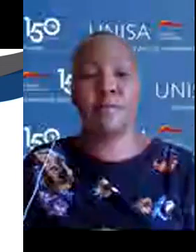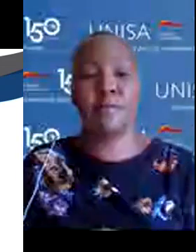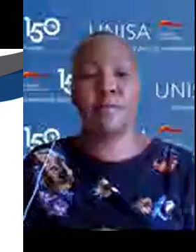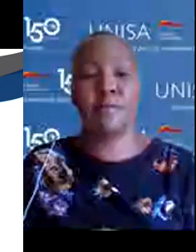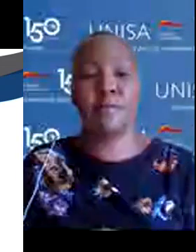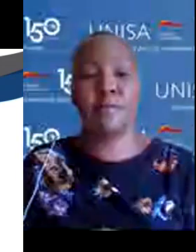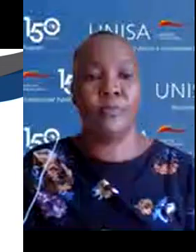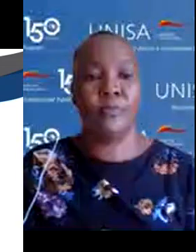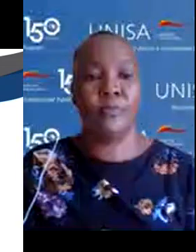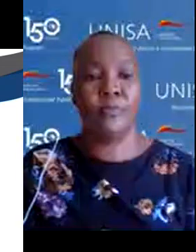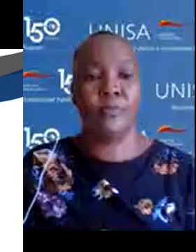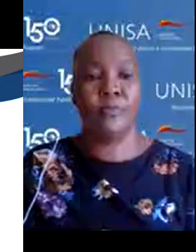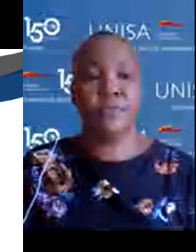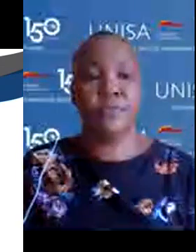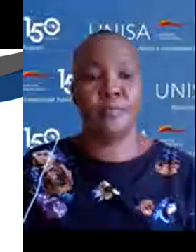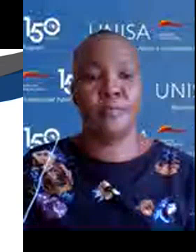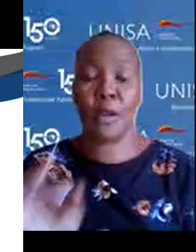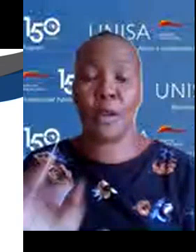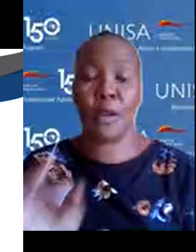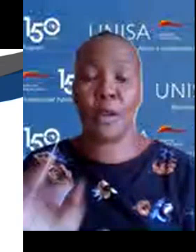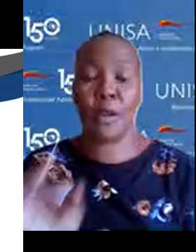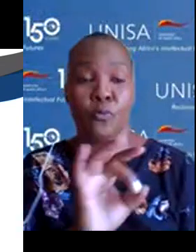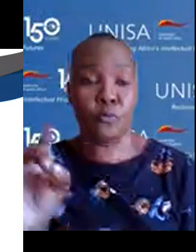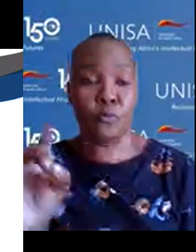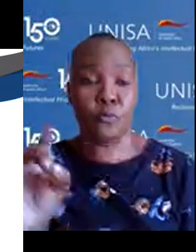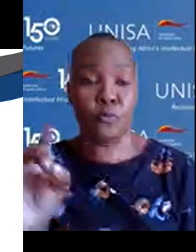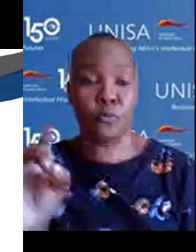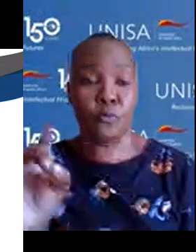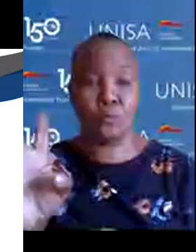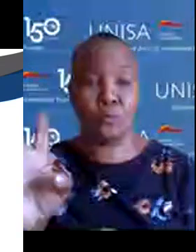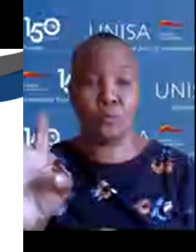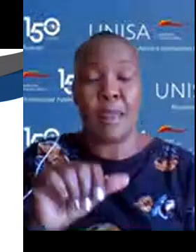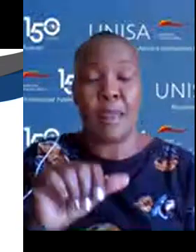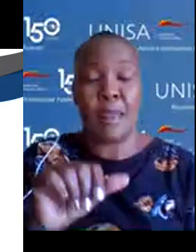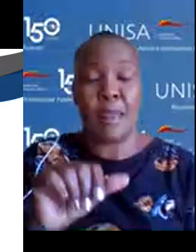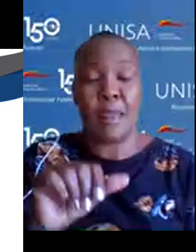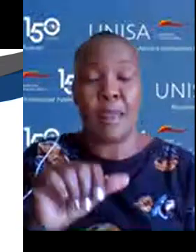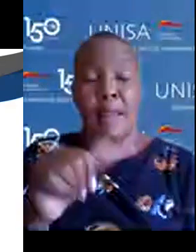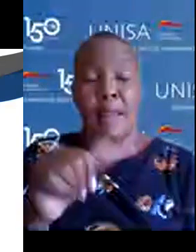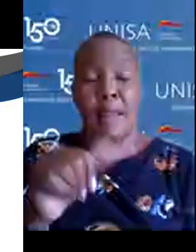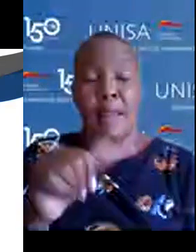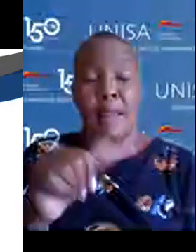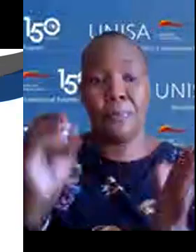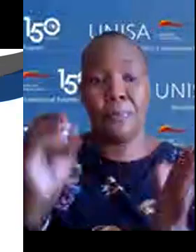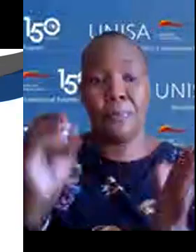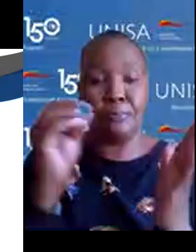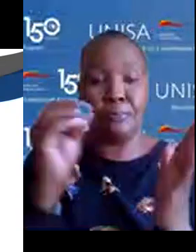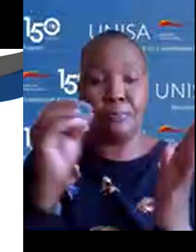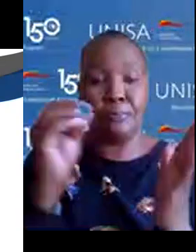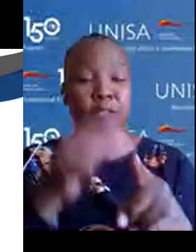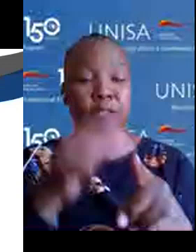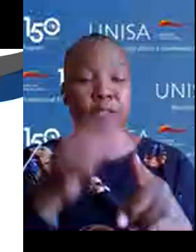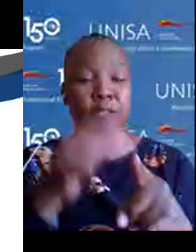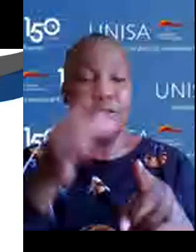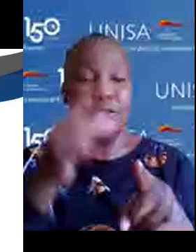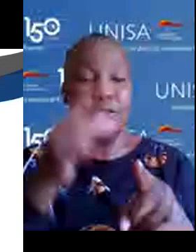Once you hit next, you have to then insert your password. So it will be your MyUnisa password that you